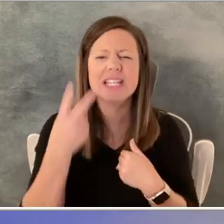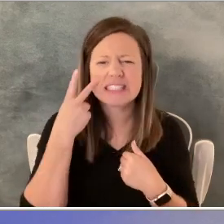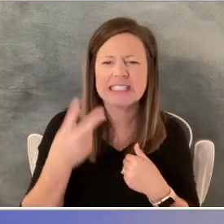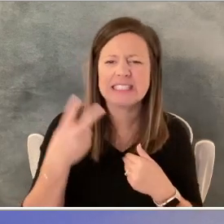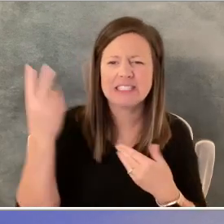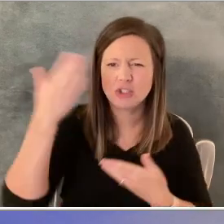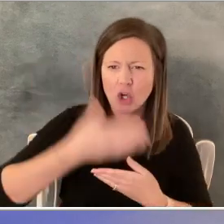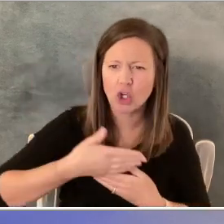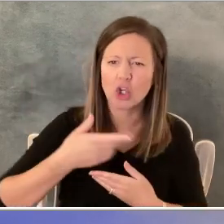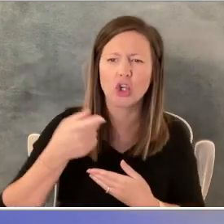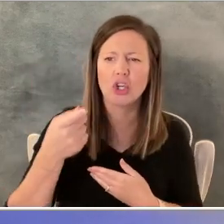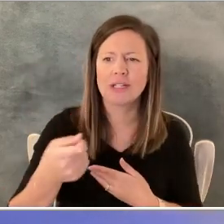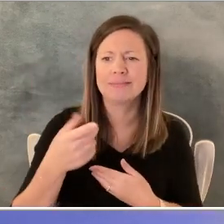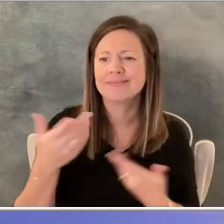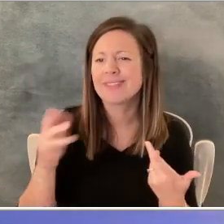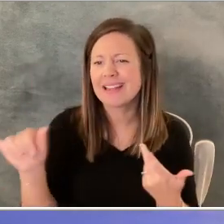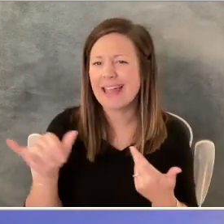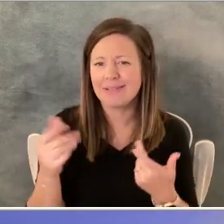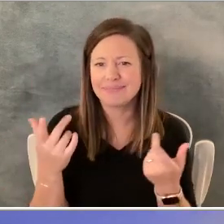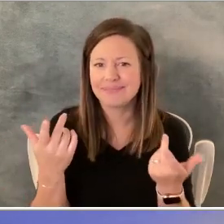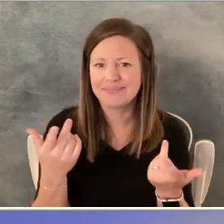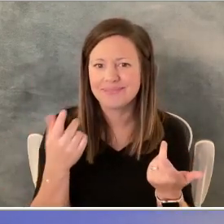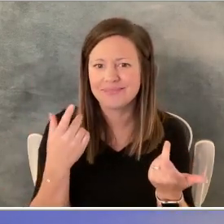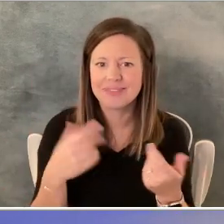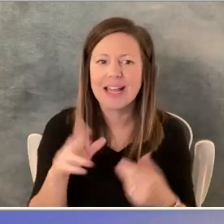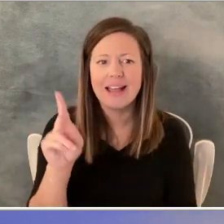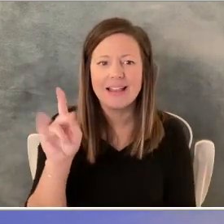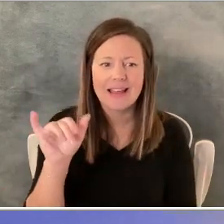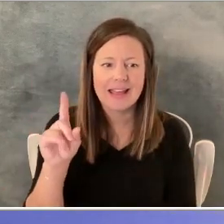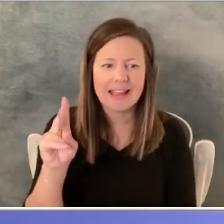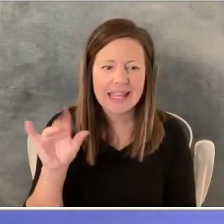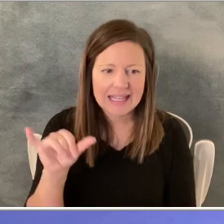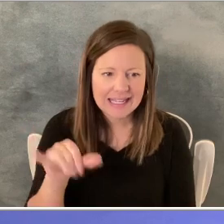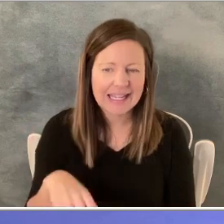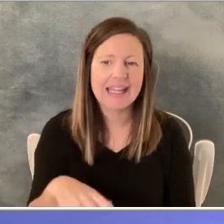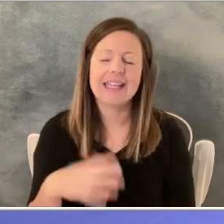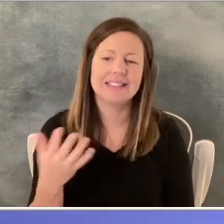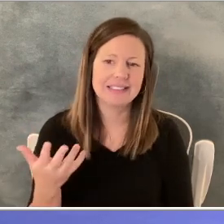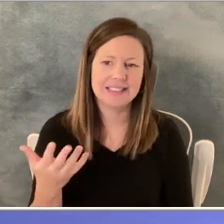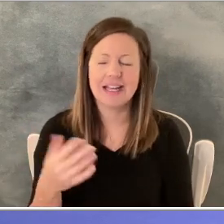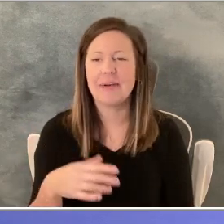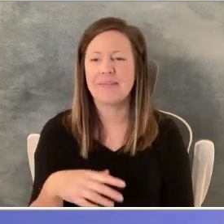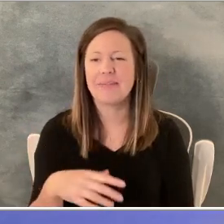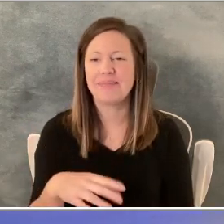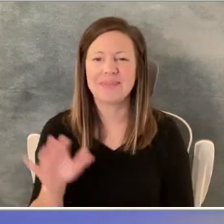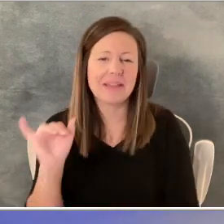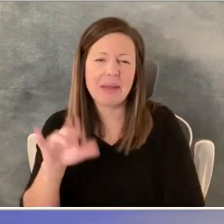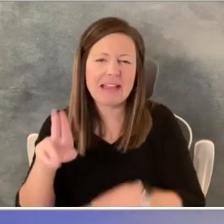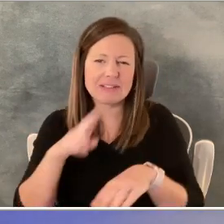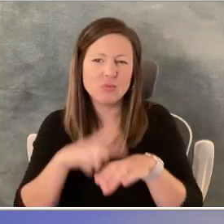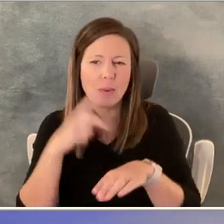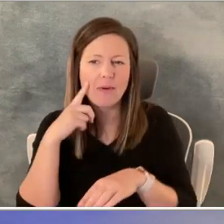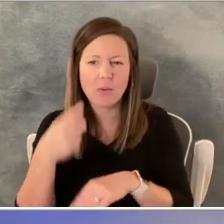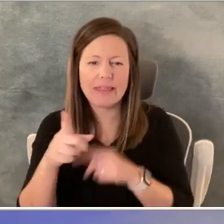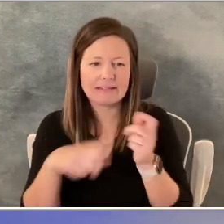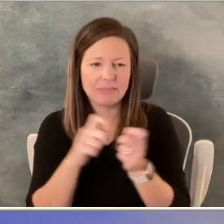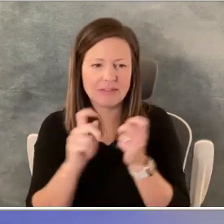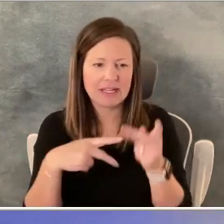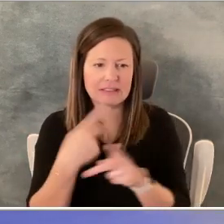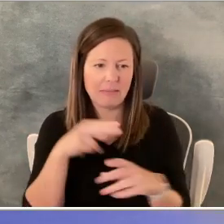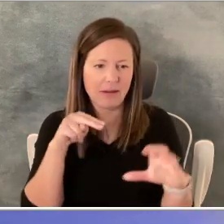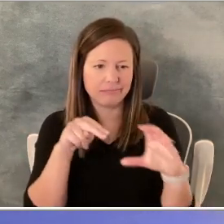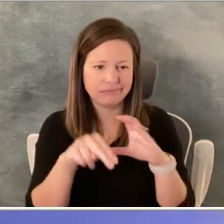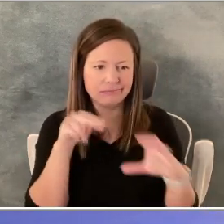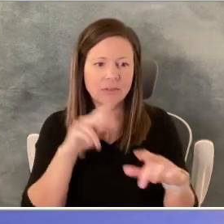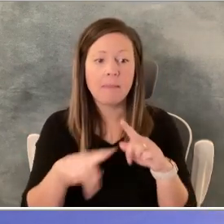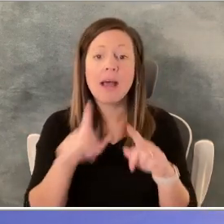nature of kind of what they are. So for instance, the kidneys take up a lot of this contrast. So that's what we're seeing here. Right. They light up. But in terms of actual cancer, the